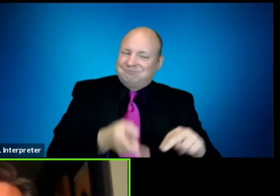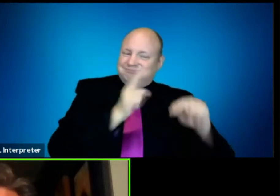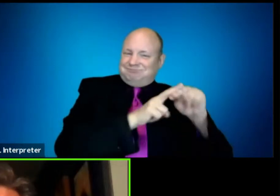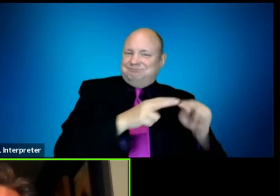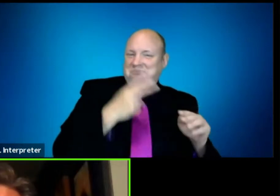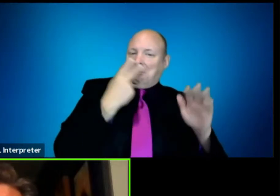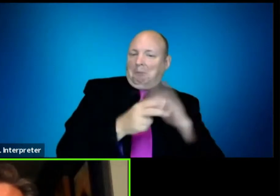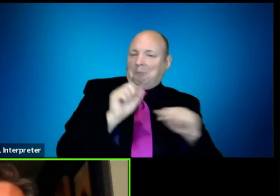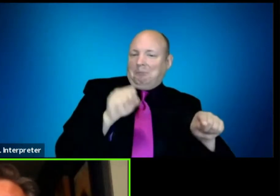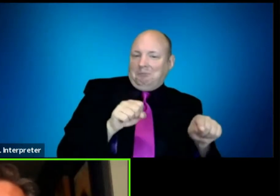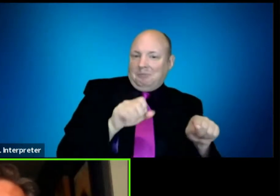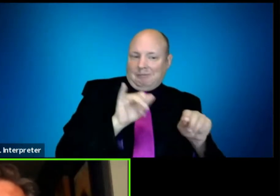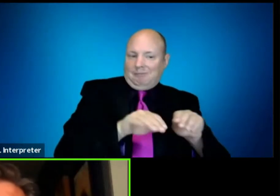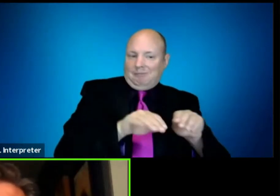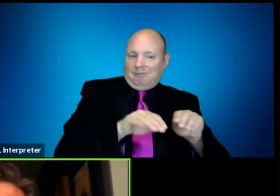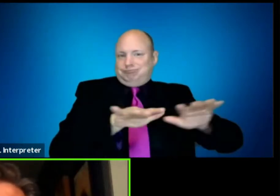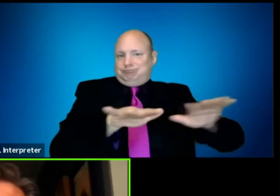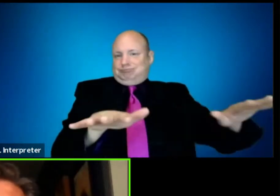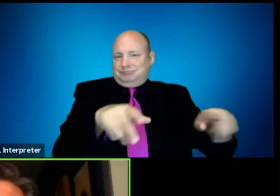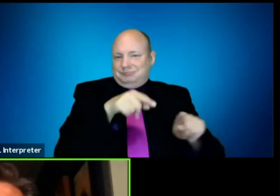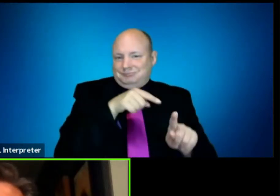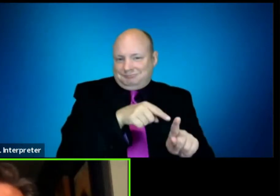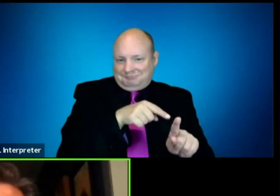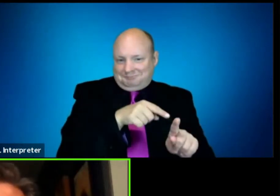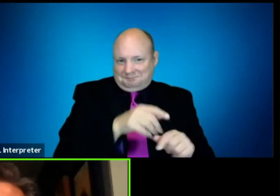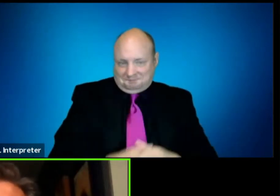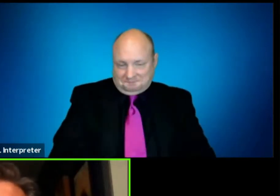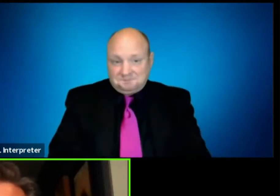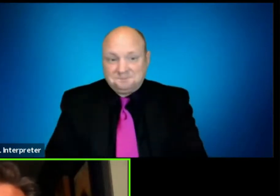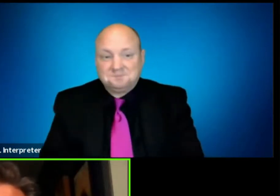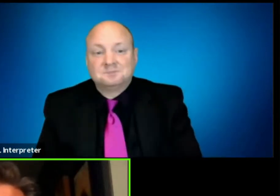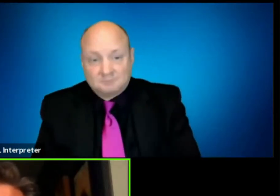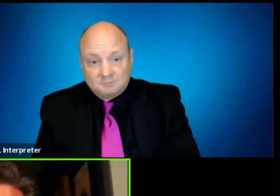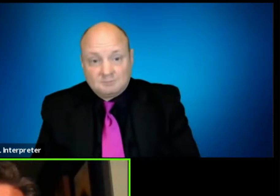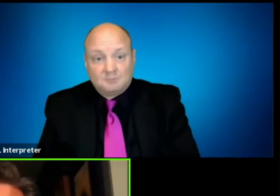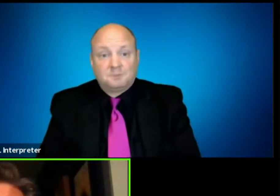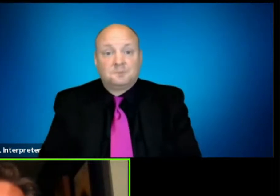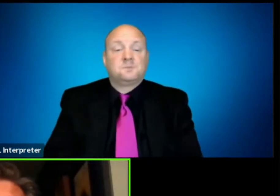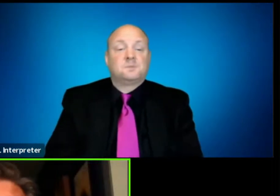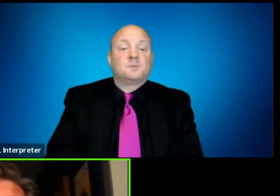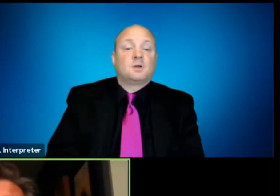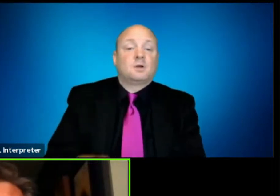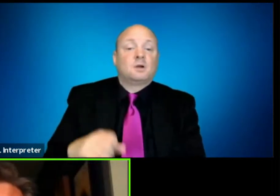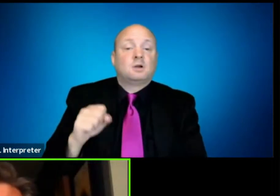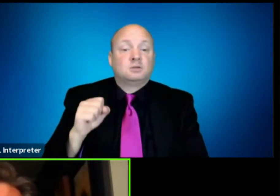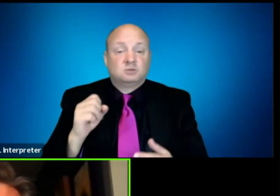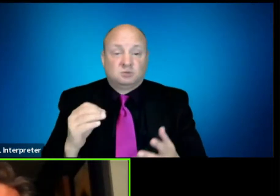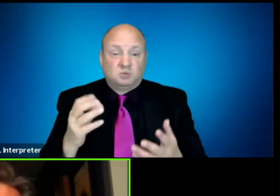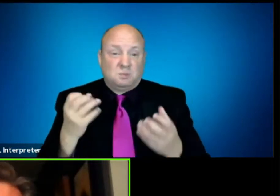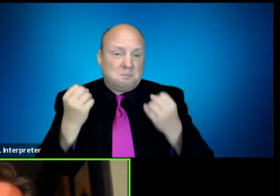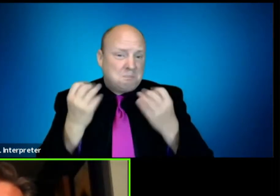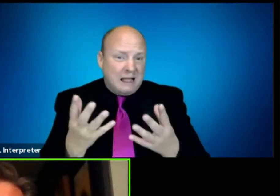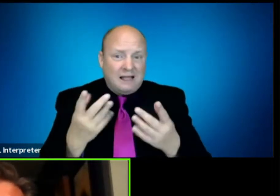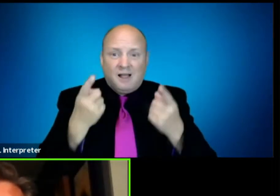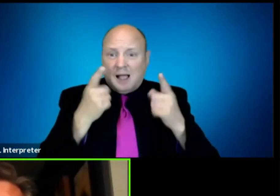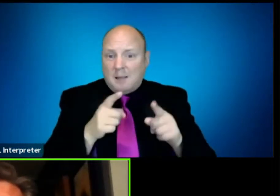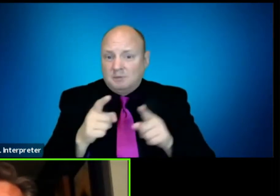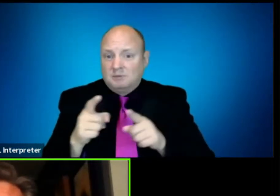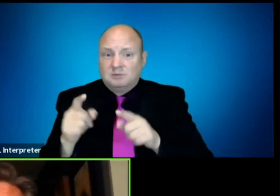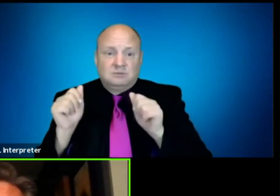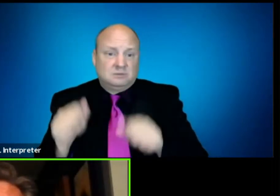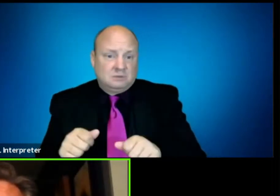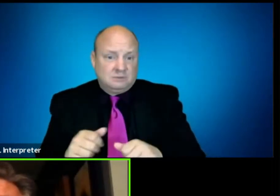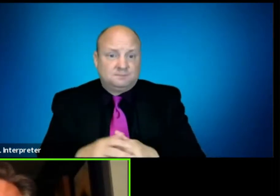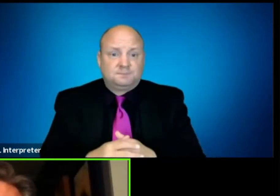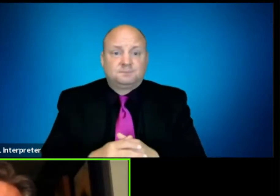as they are right now, rethinking the activities you participate in are very important. So many events have adopted a